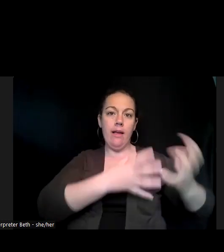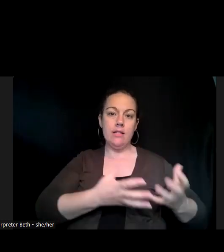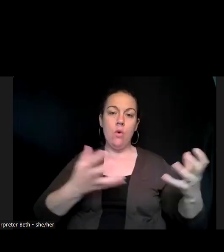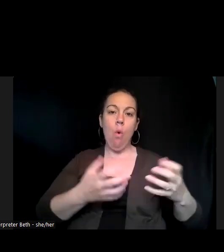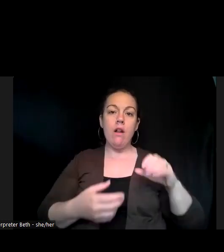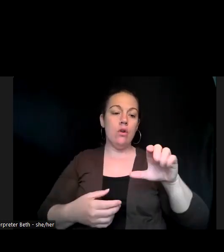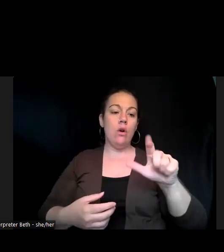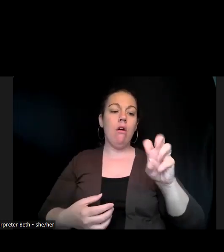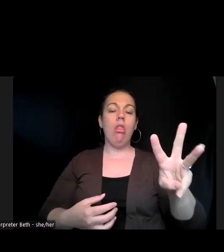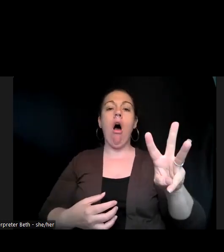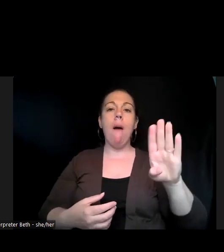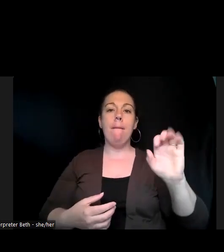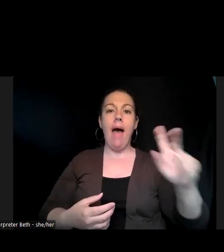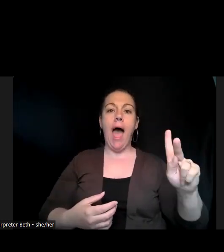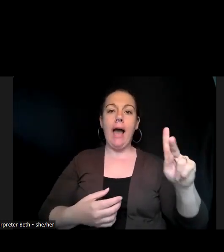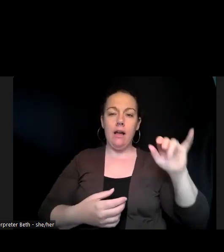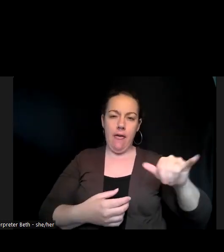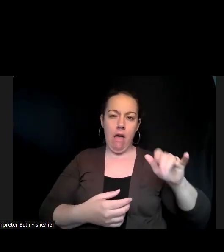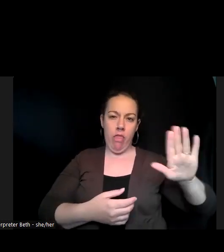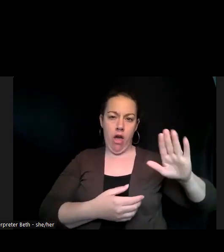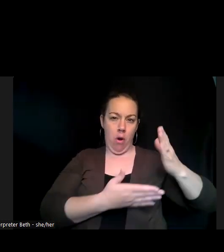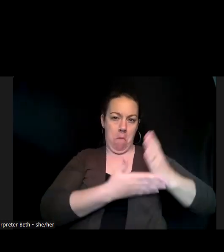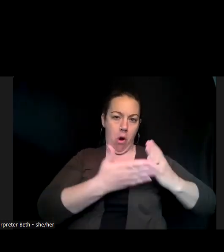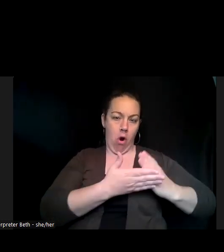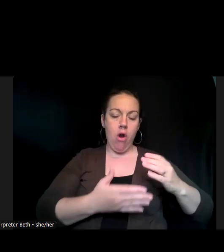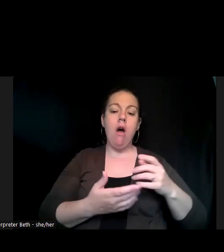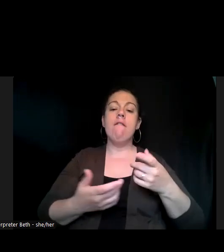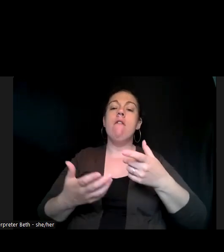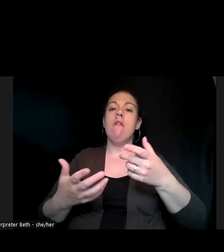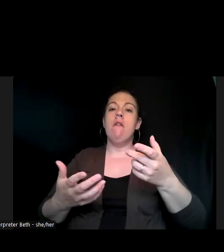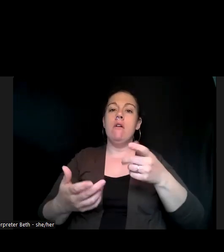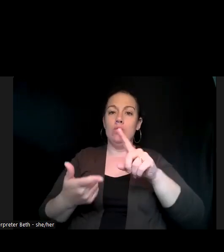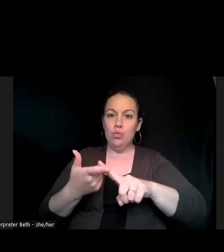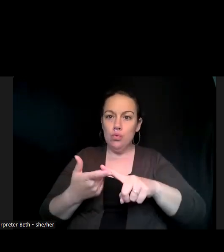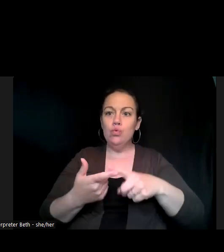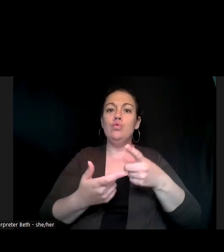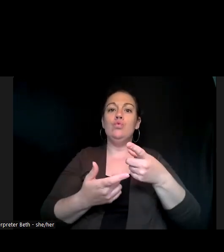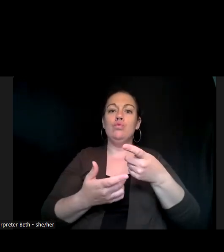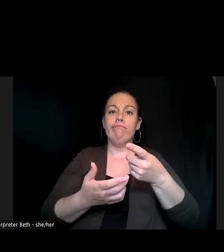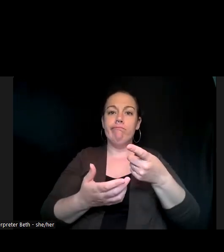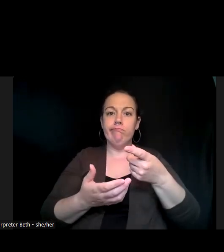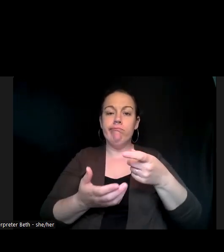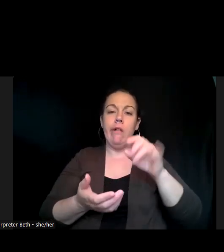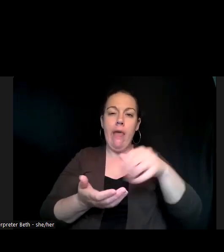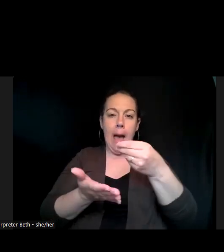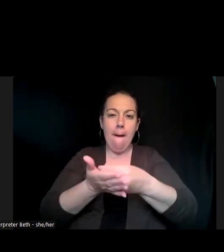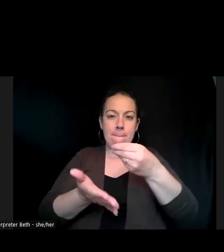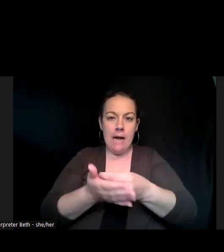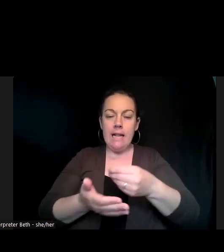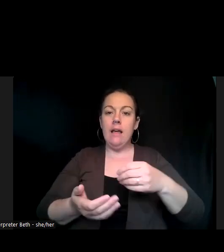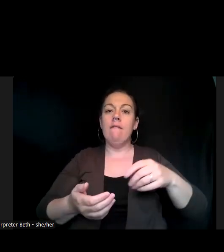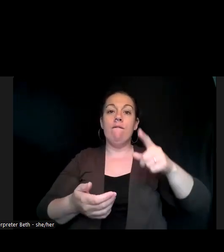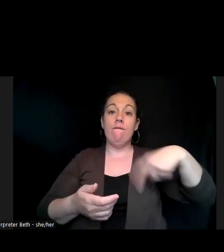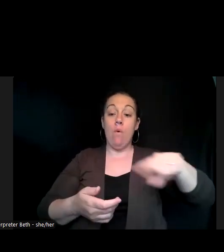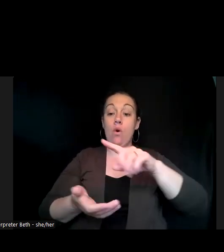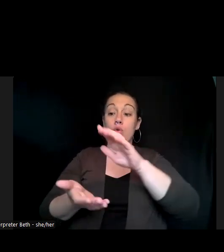relief packages. And so there was a lot of concern that this might actually impact schools and districts that don't